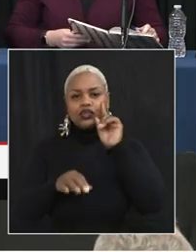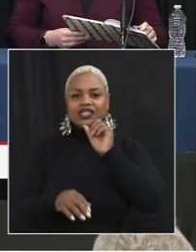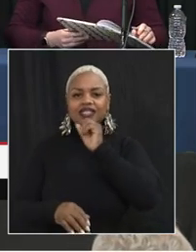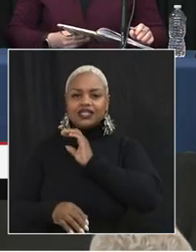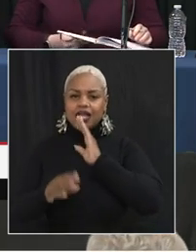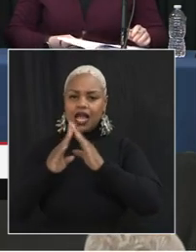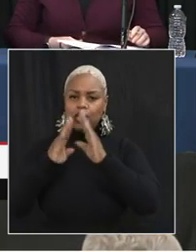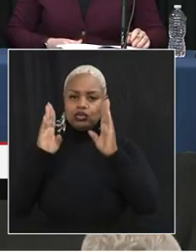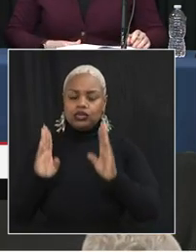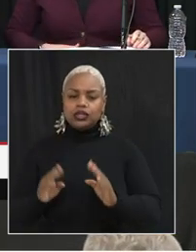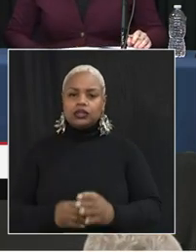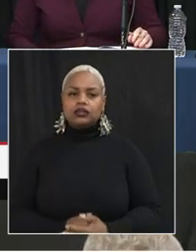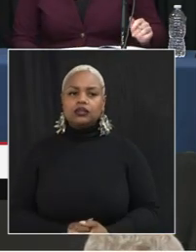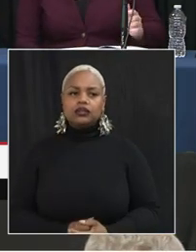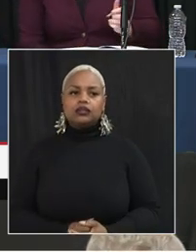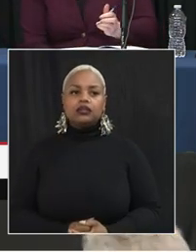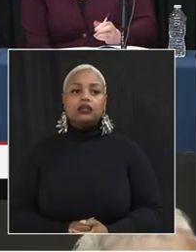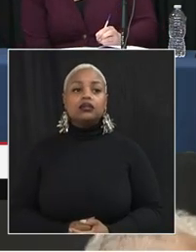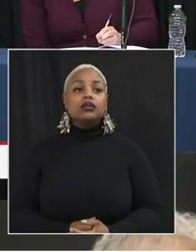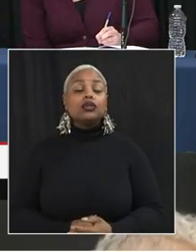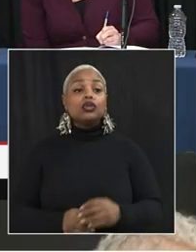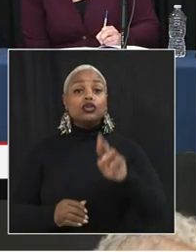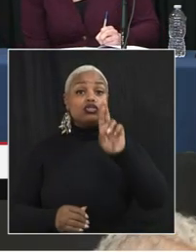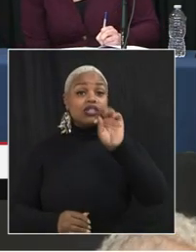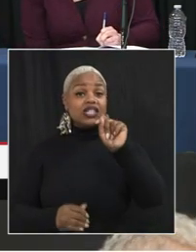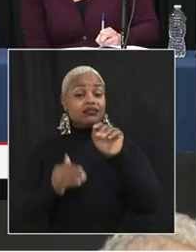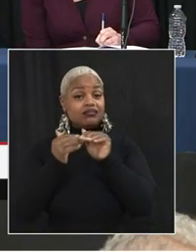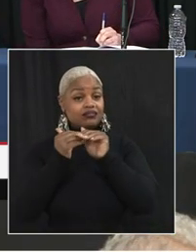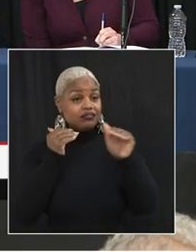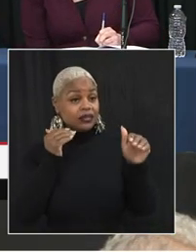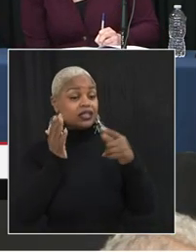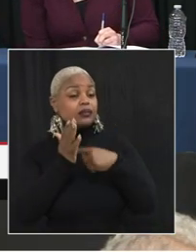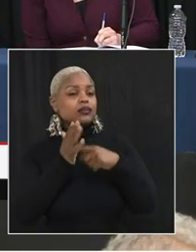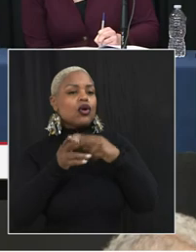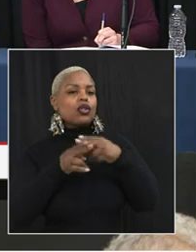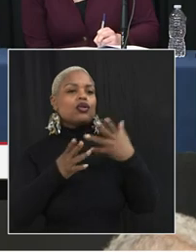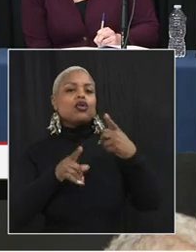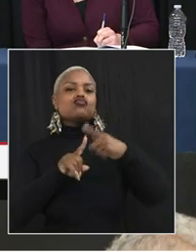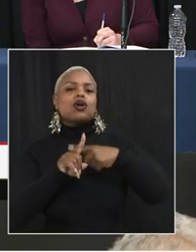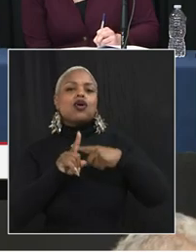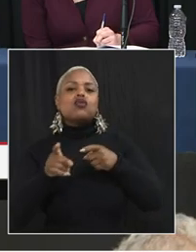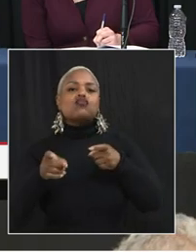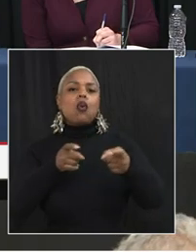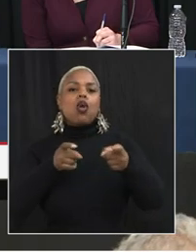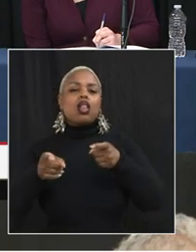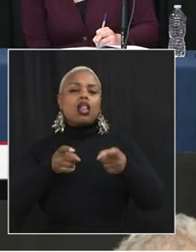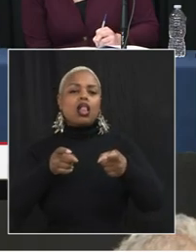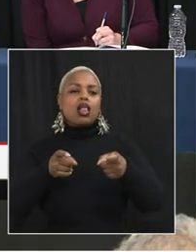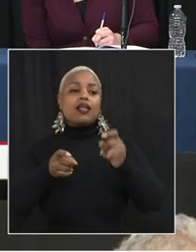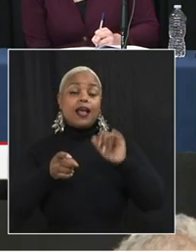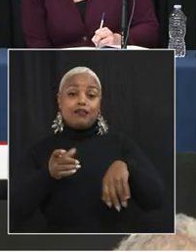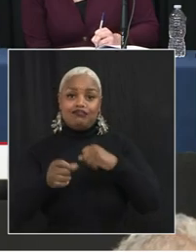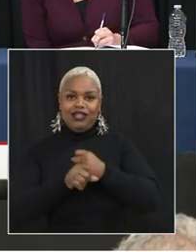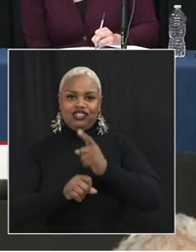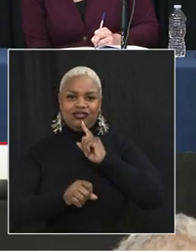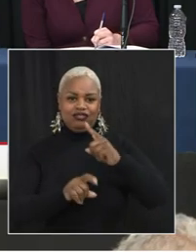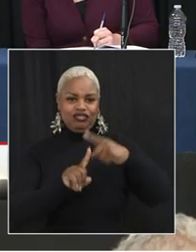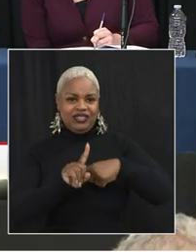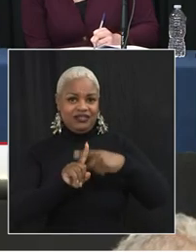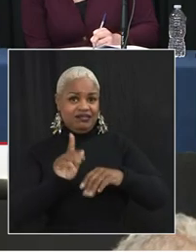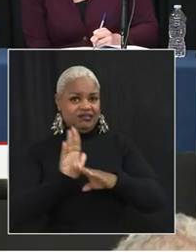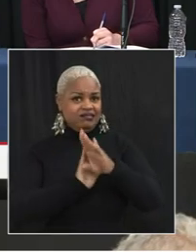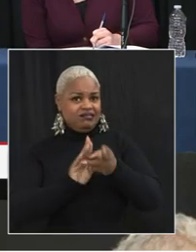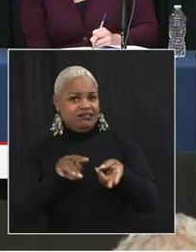Rent stabilization, also called rent control, was an attempt to hold down the cost of renting. But right